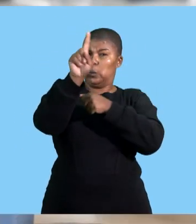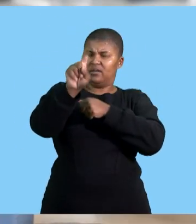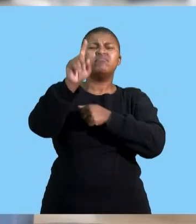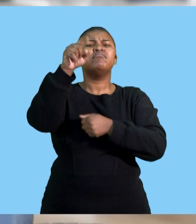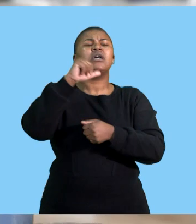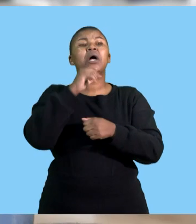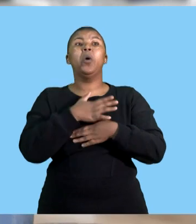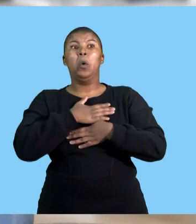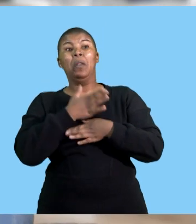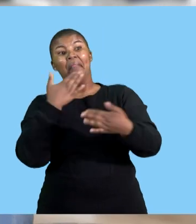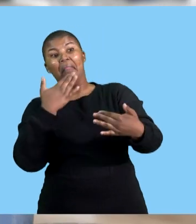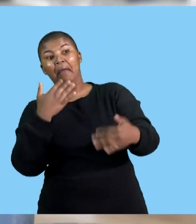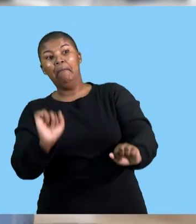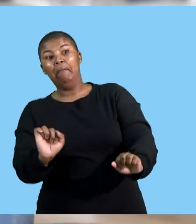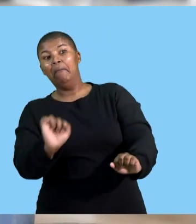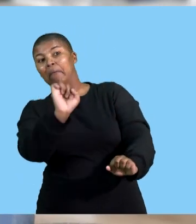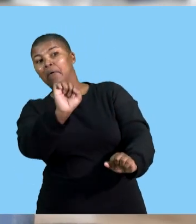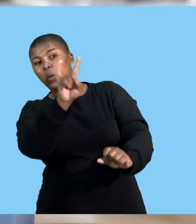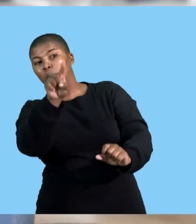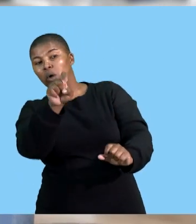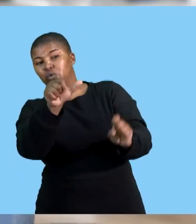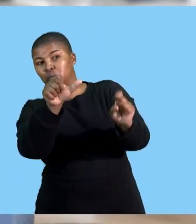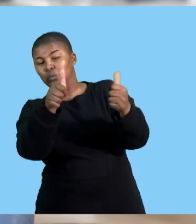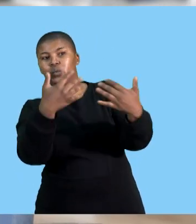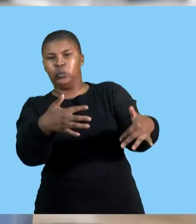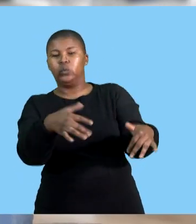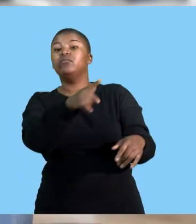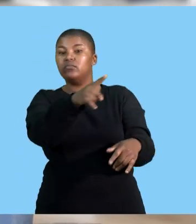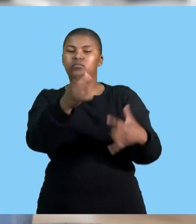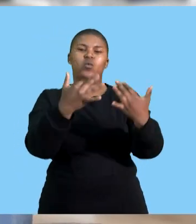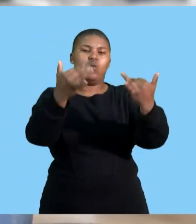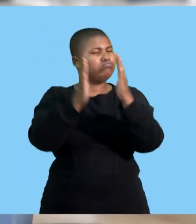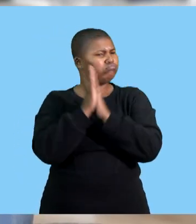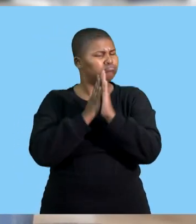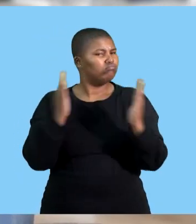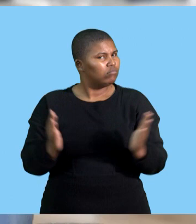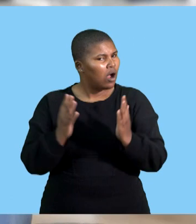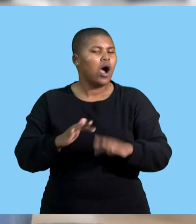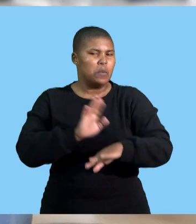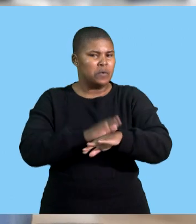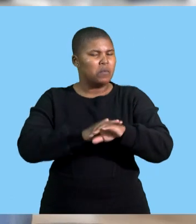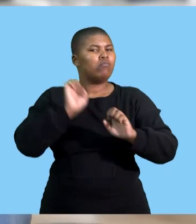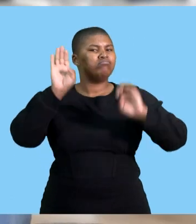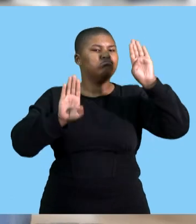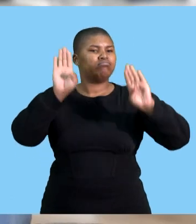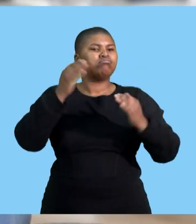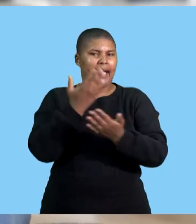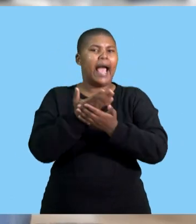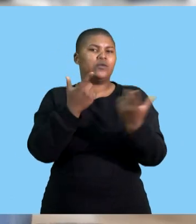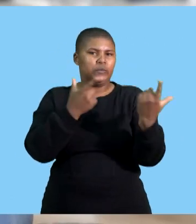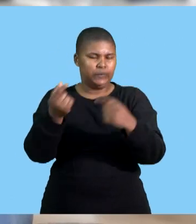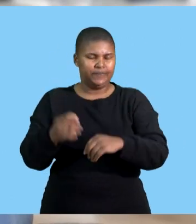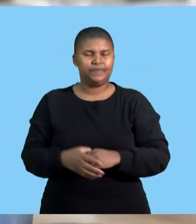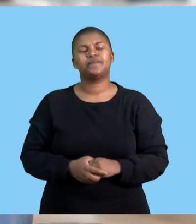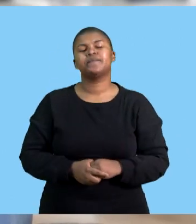good question. In that way, audience will be encouraged to ask even more questions if you acknowledge the questions